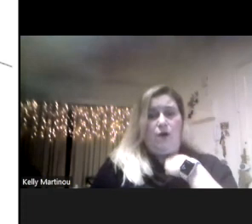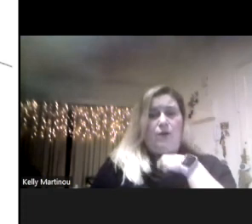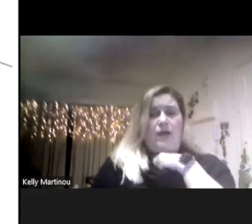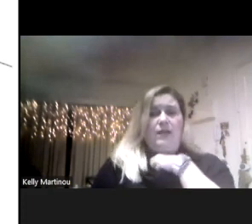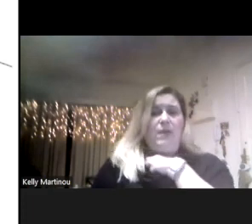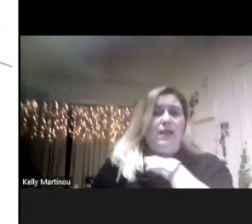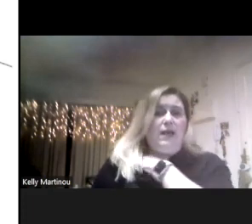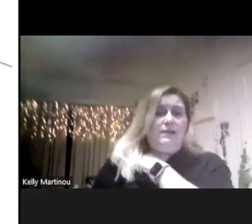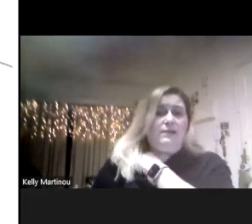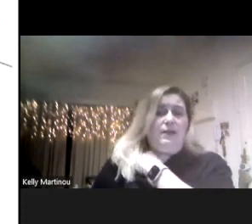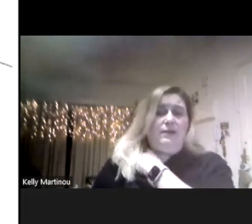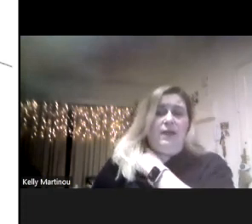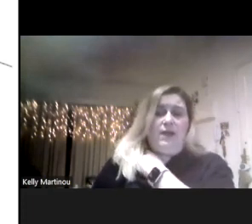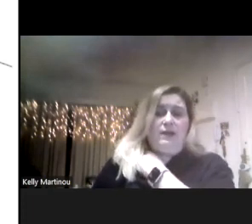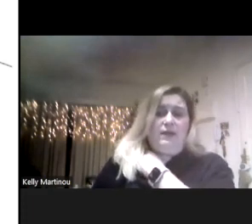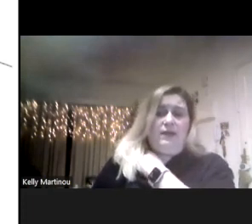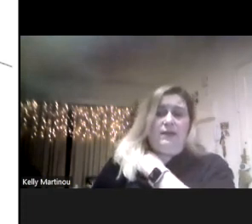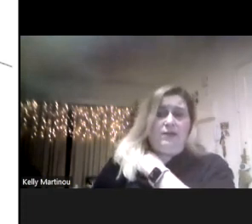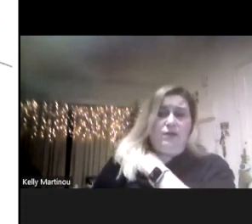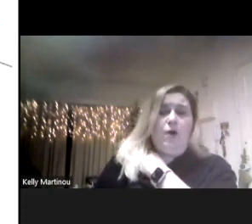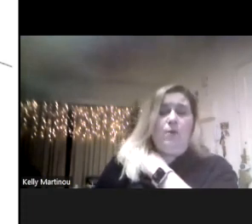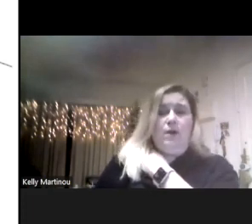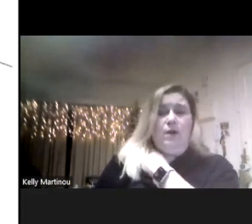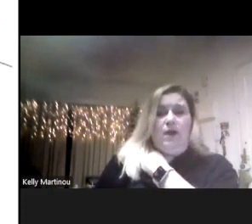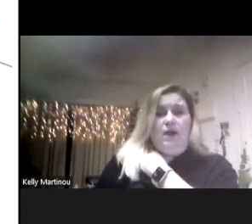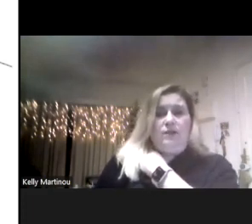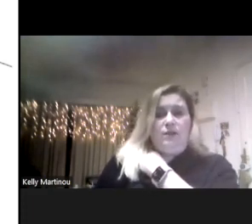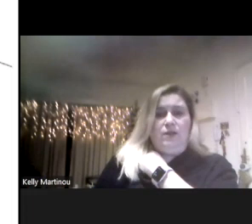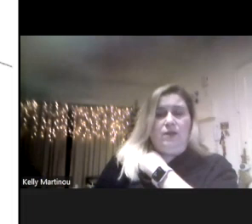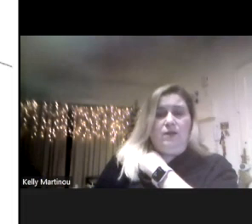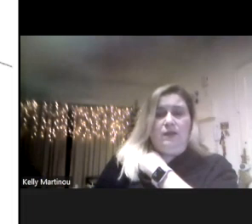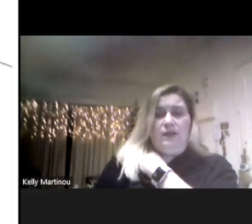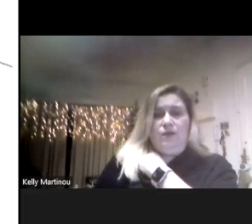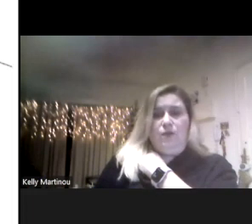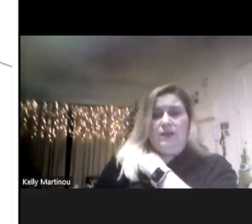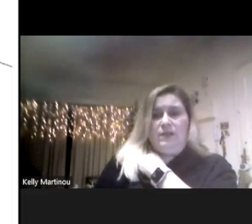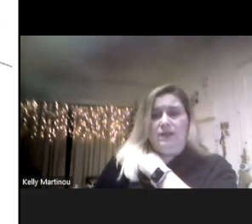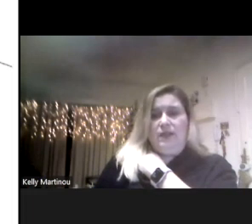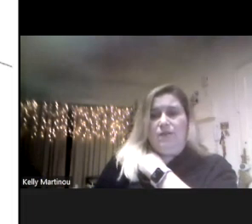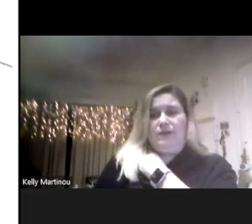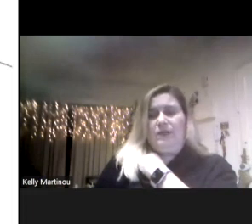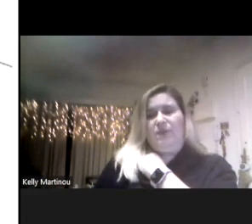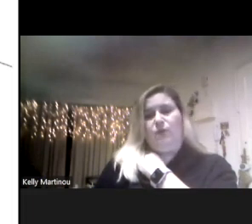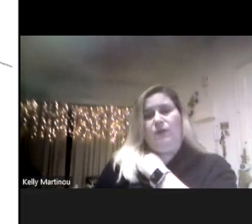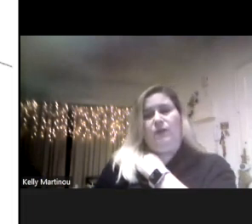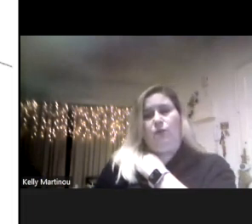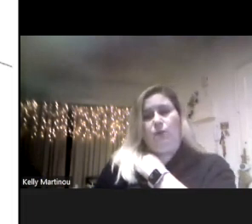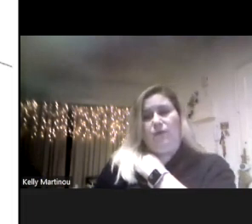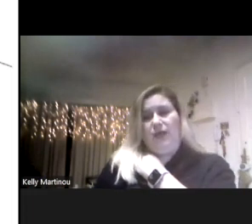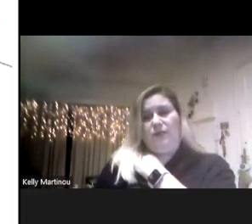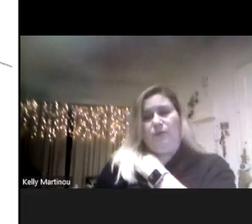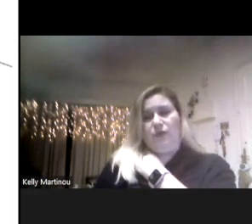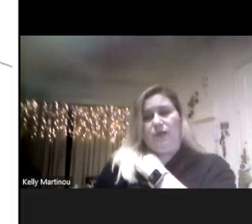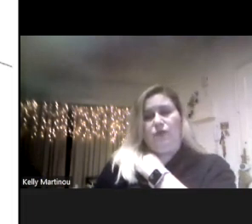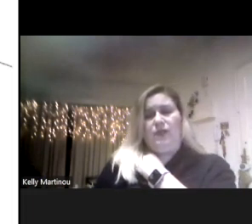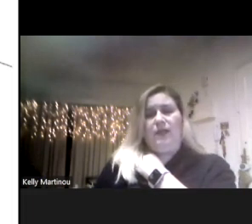or you can email us directly and let us know. And here you can see the differences between the two